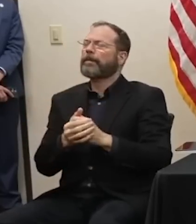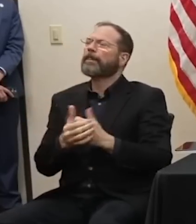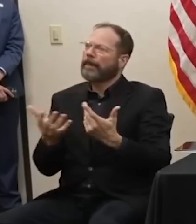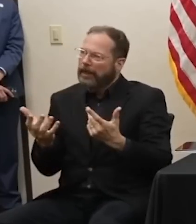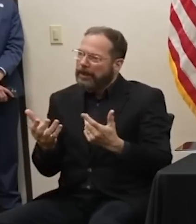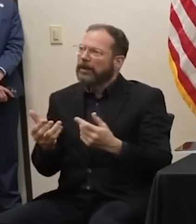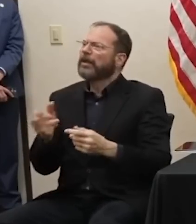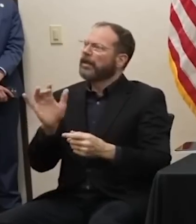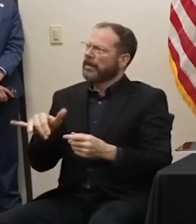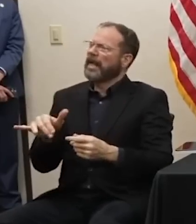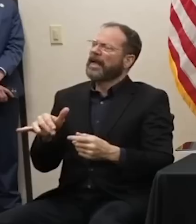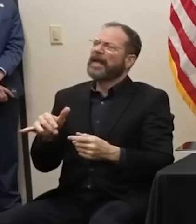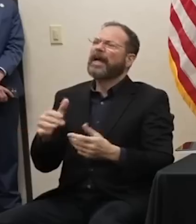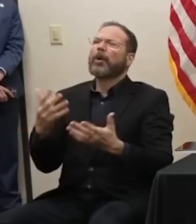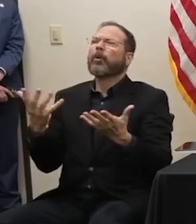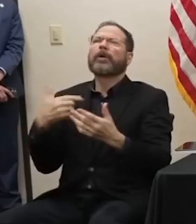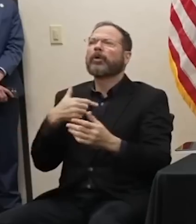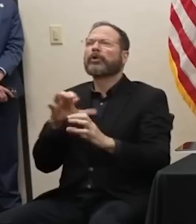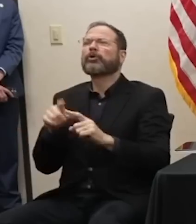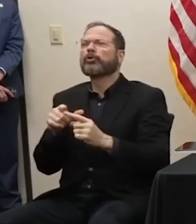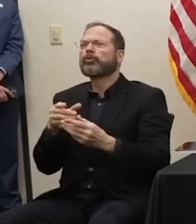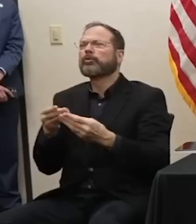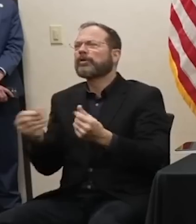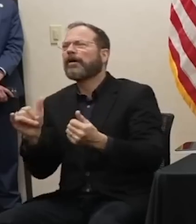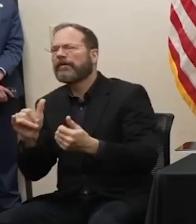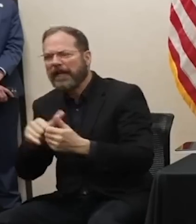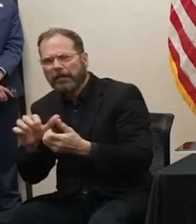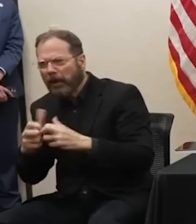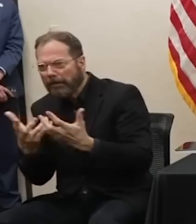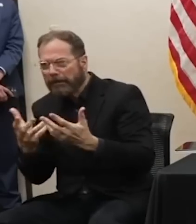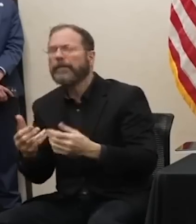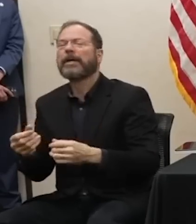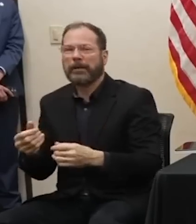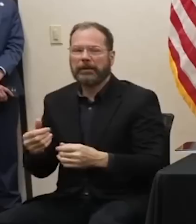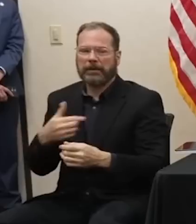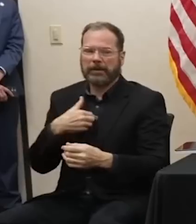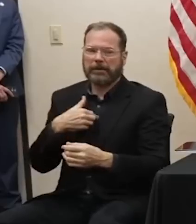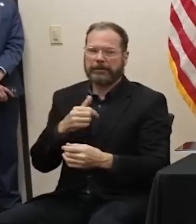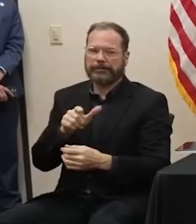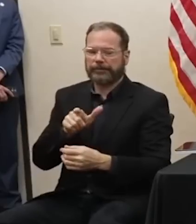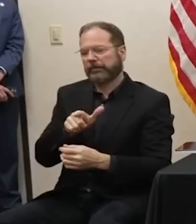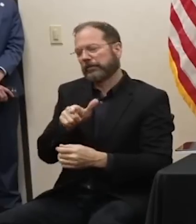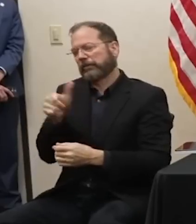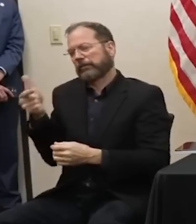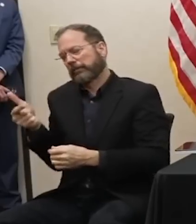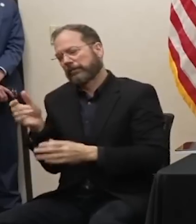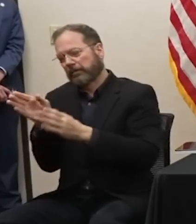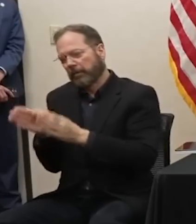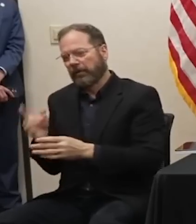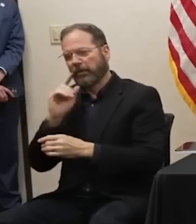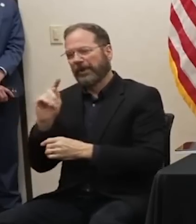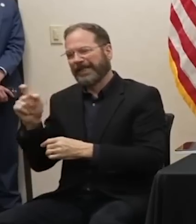as it concerns what is being done to address it, I'll have the spokesperson for